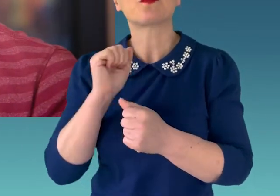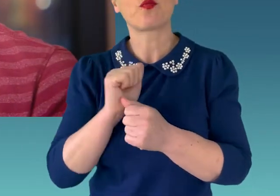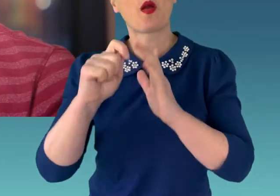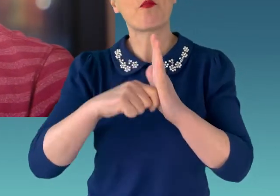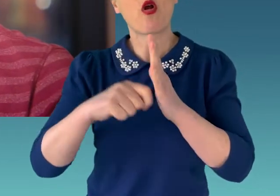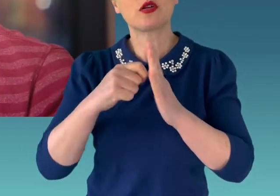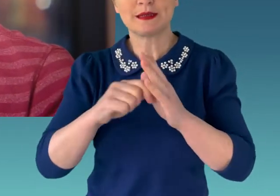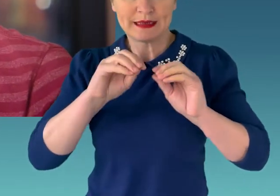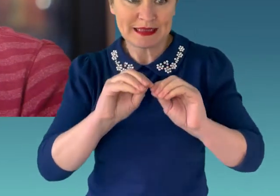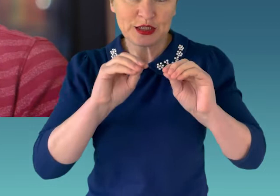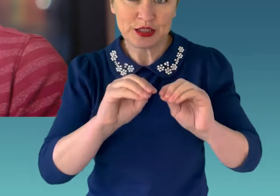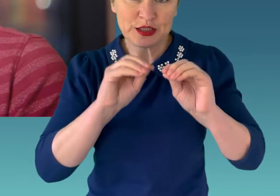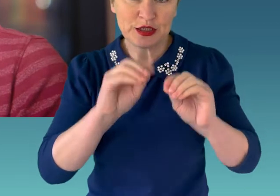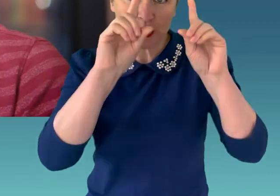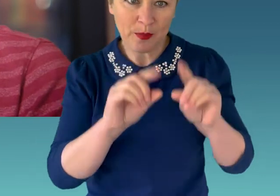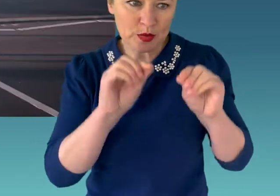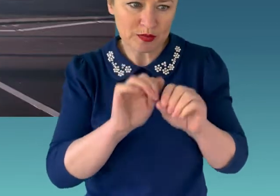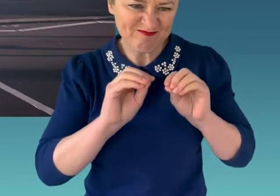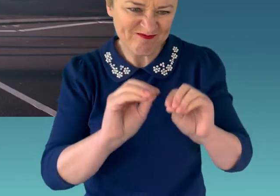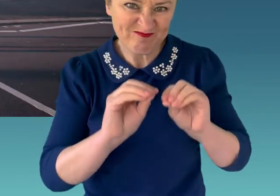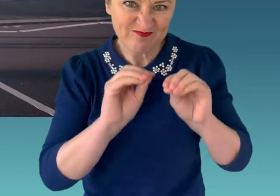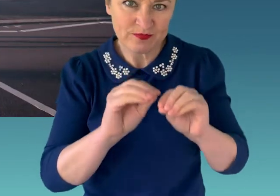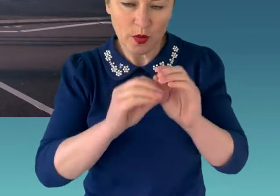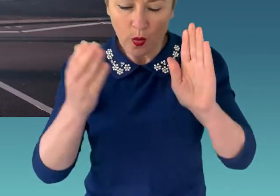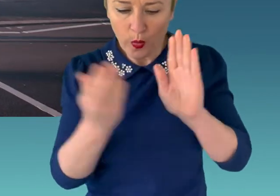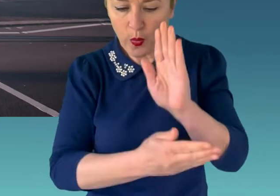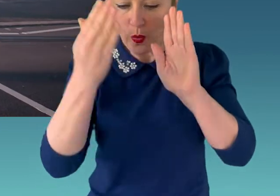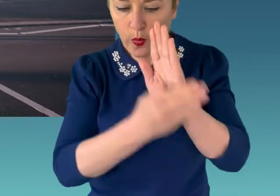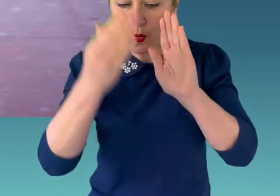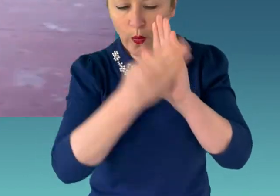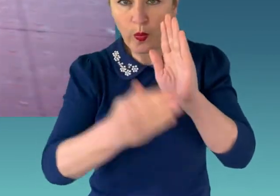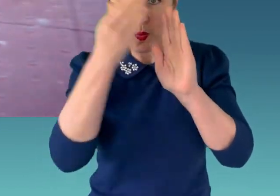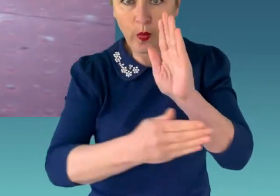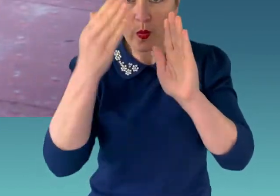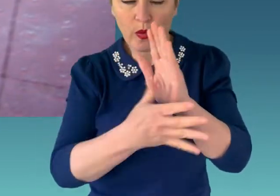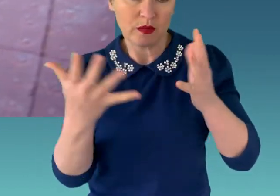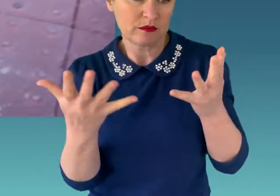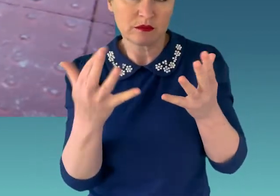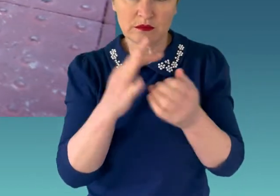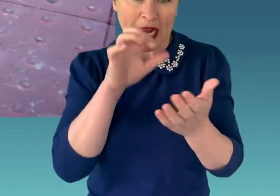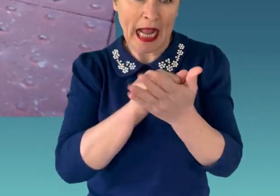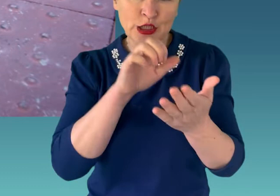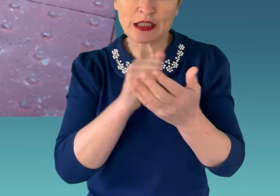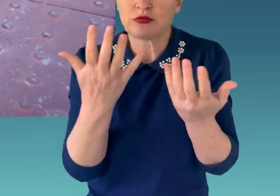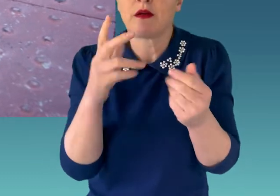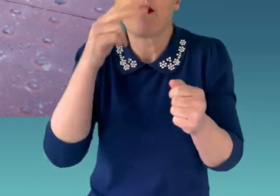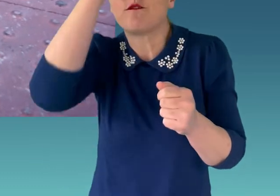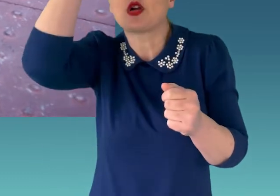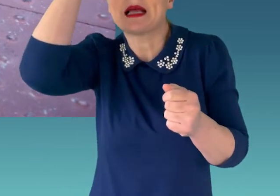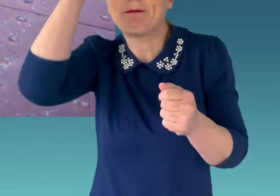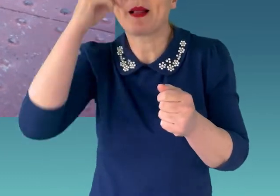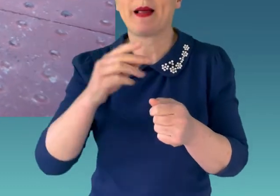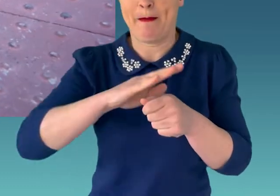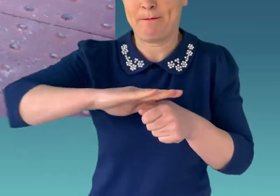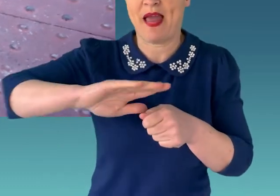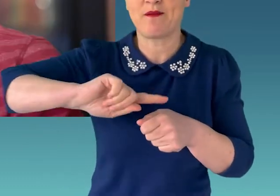teaching a computer or a machine learning algorithm to learn the features of the urban elements like tactile paving, which will speed up the process